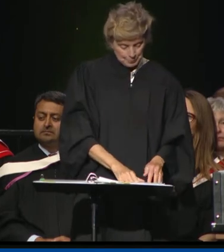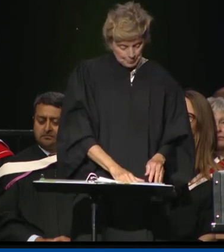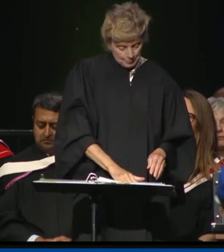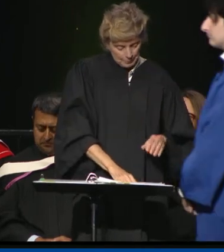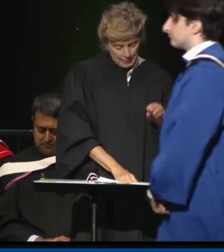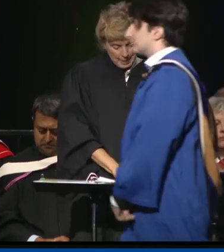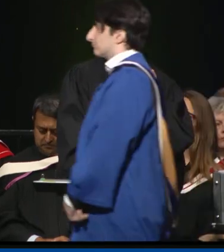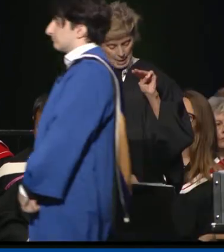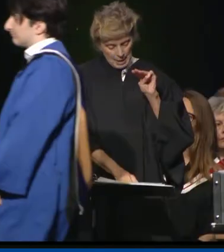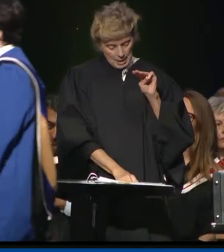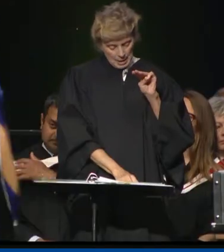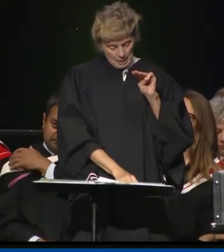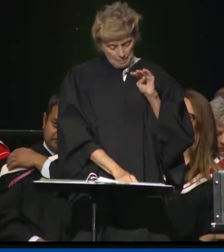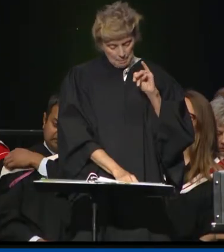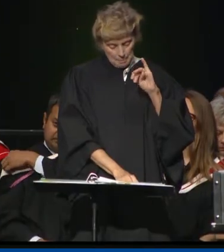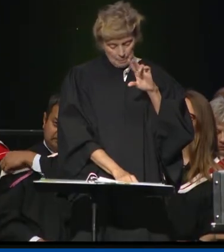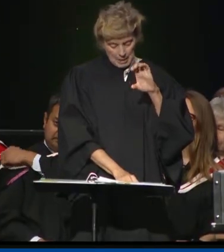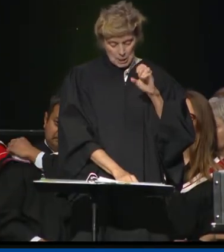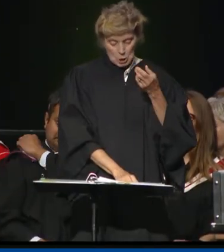Michelle Kortath.